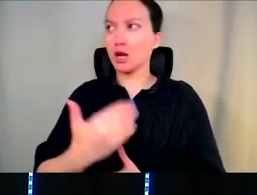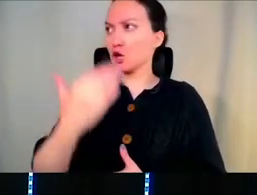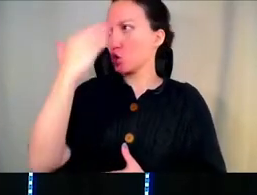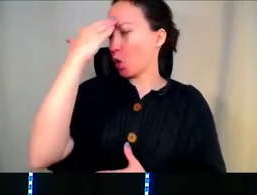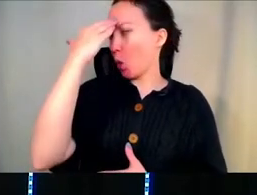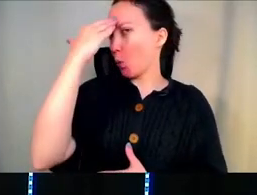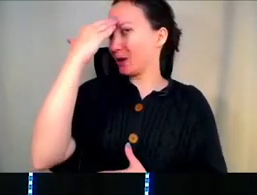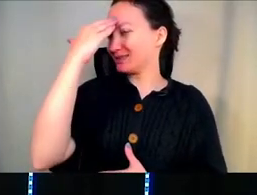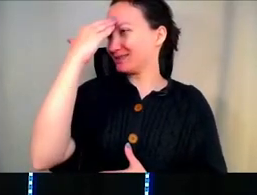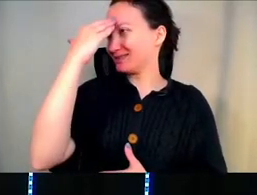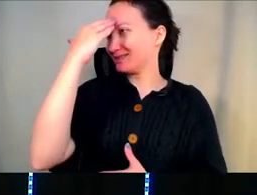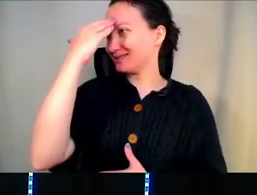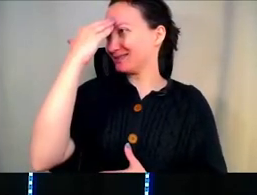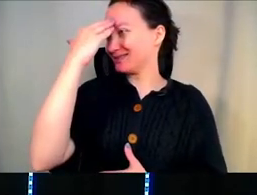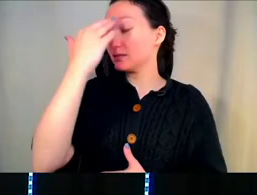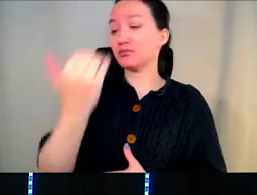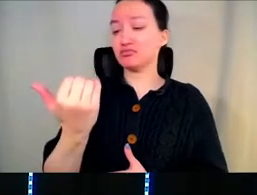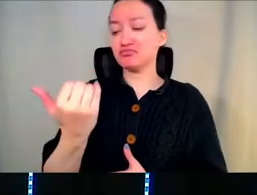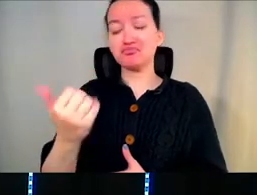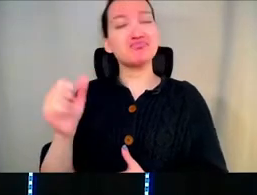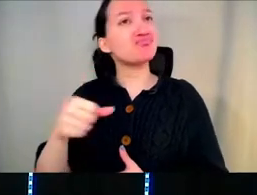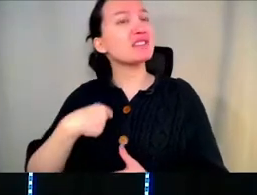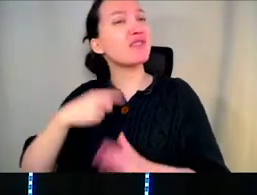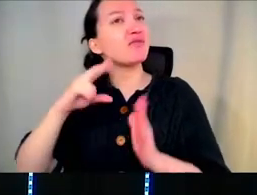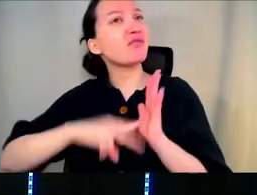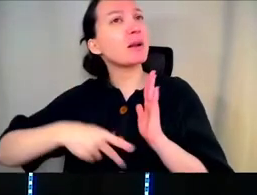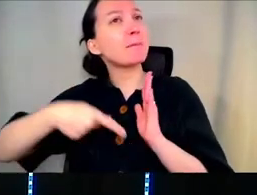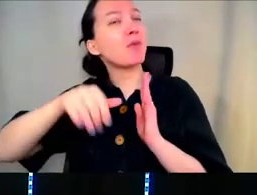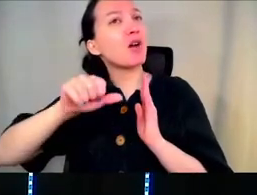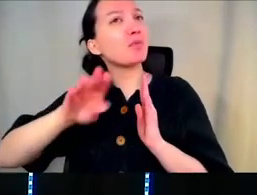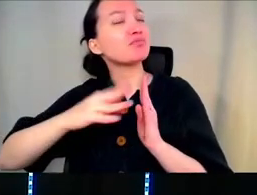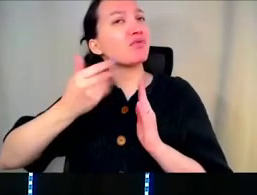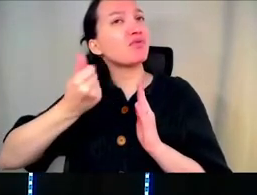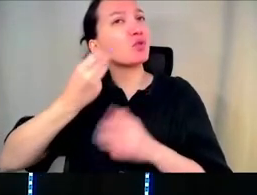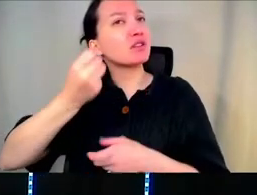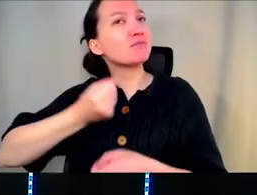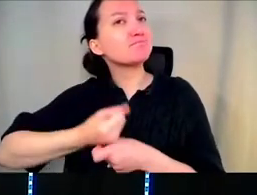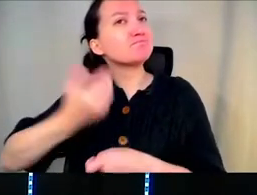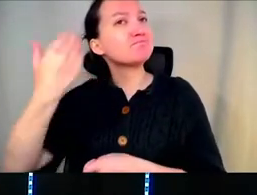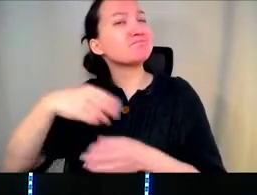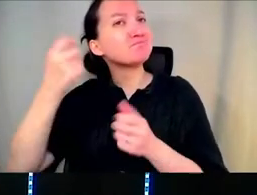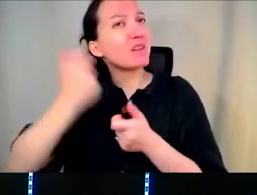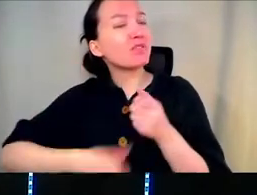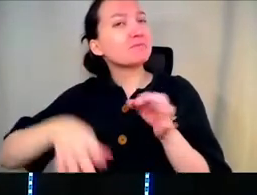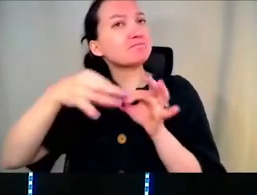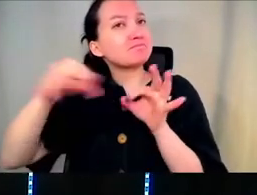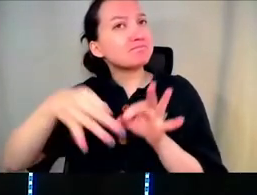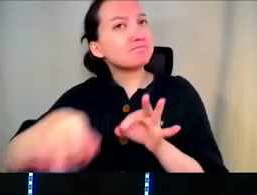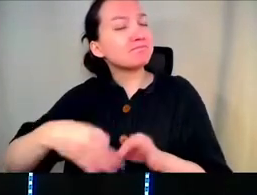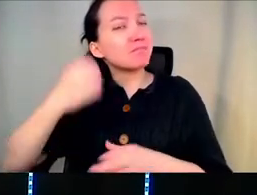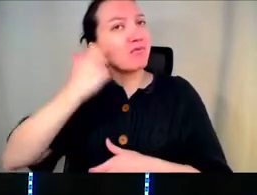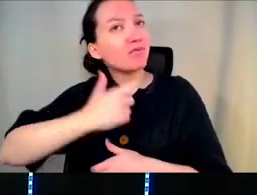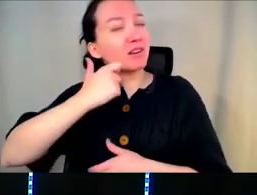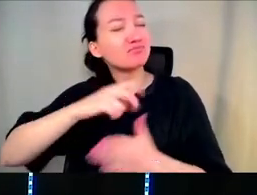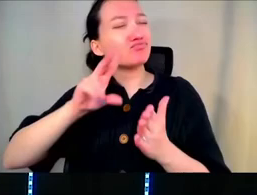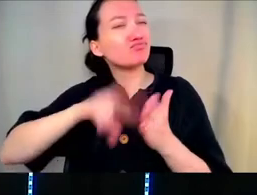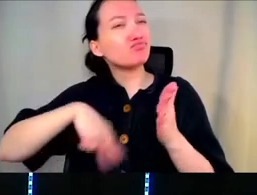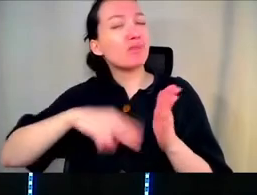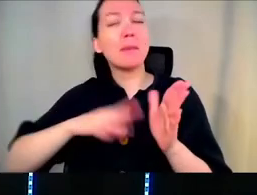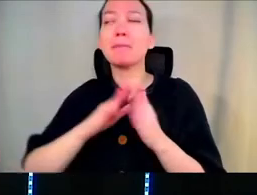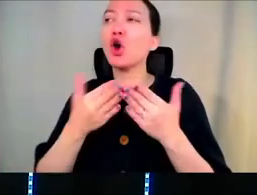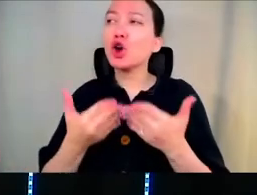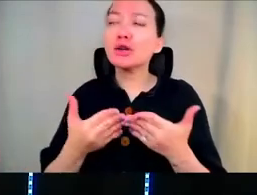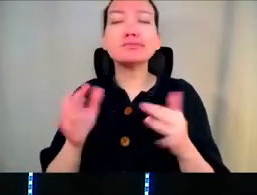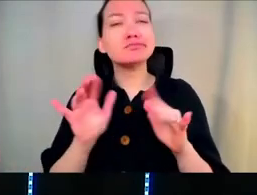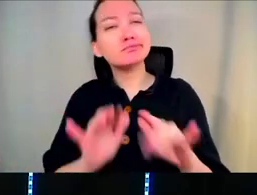things. Like I've read Proverbs, you know. We did it a few years ago. We read every single verse, every single day, you know. I've read through that book. I've read the